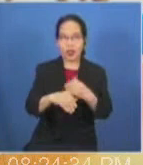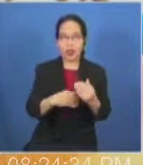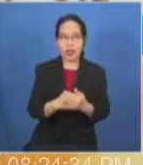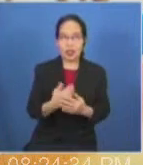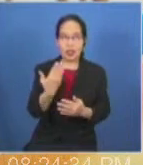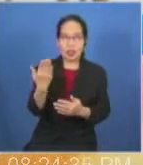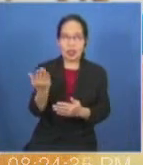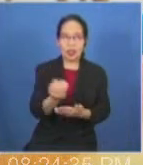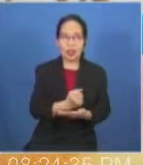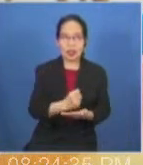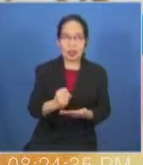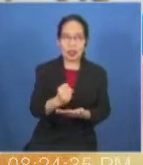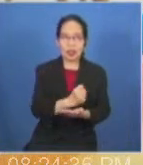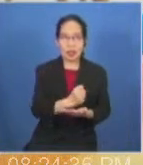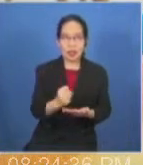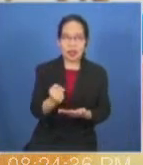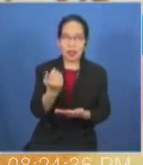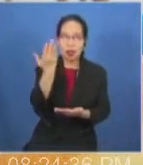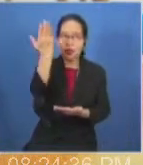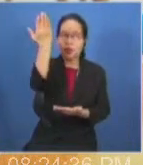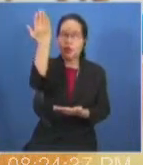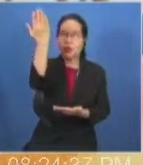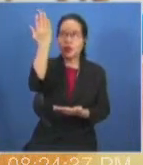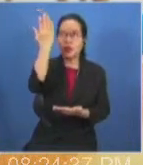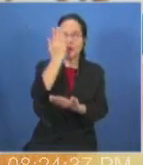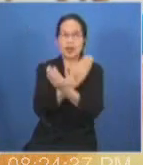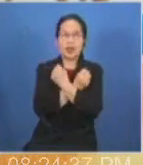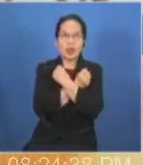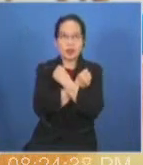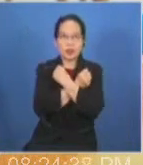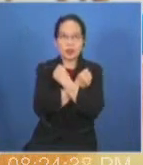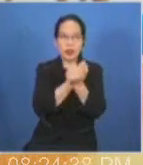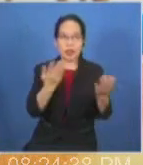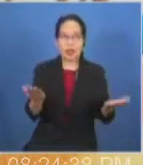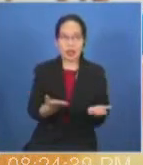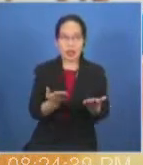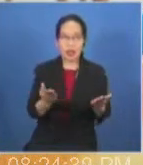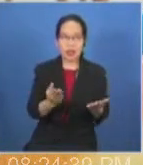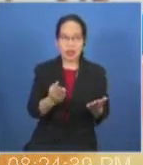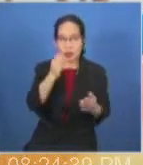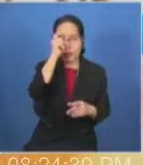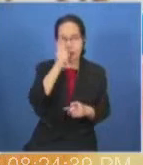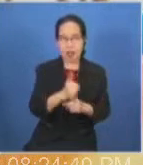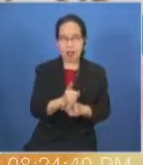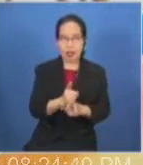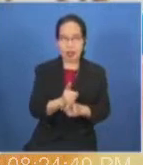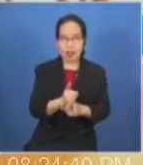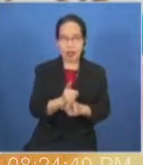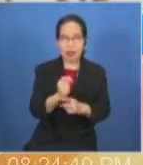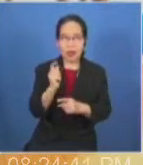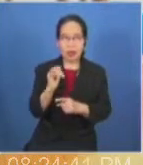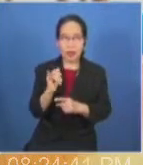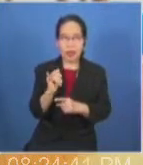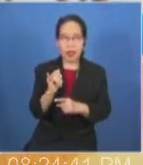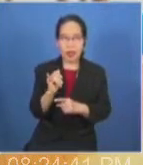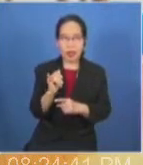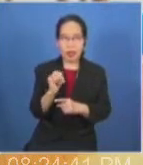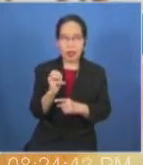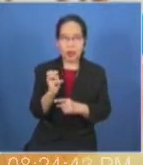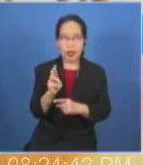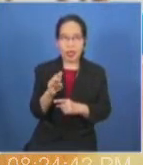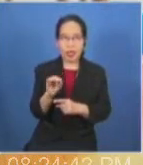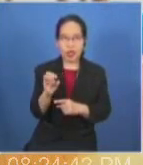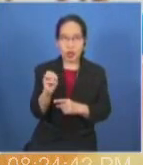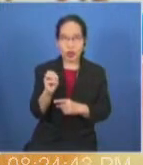God for us all. With the rendition of the song, "You Are the Love," here is Brother